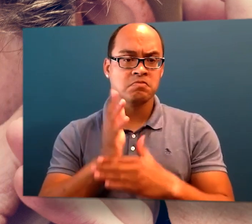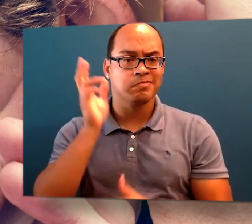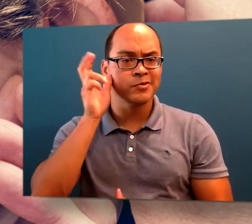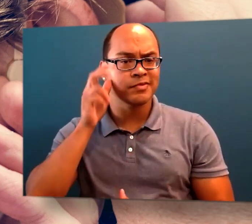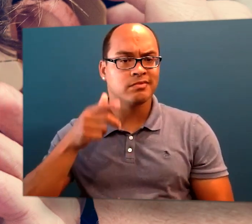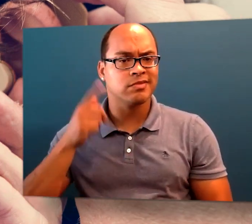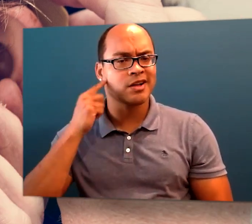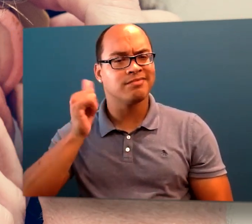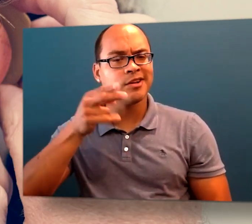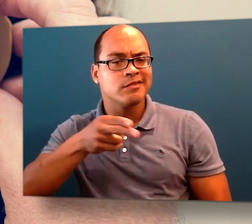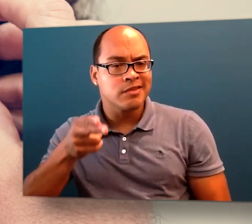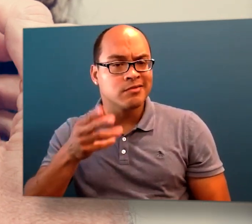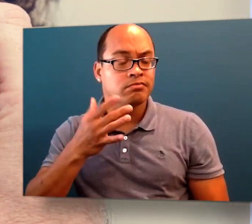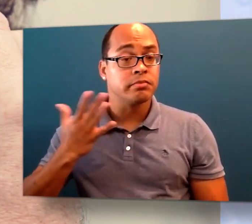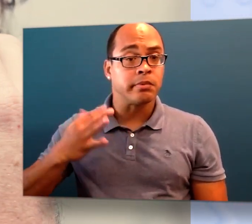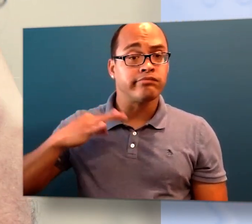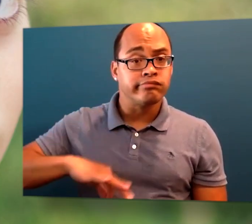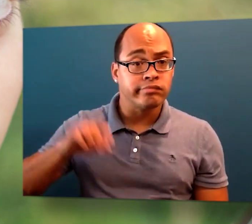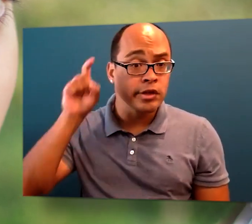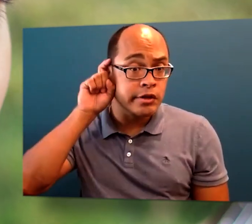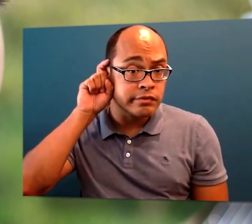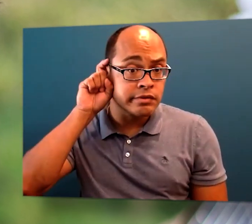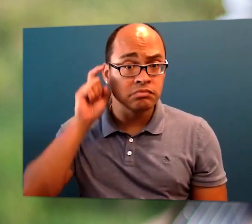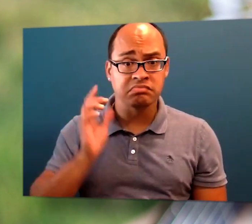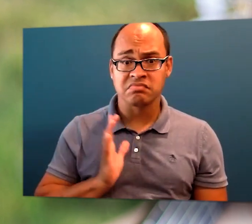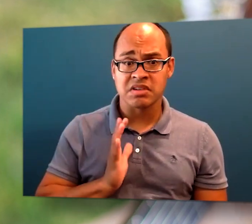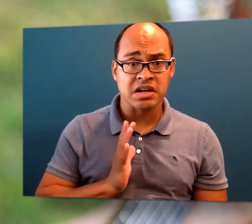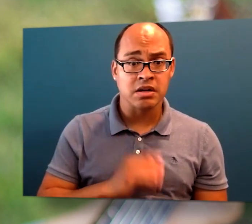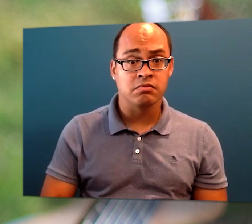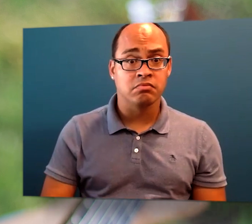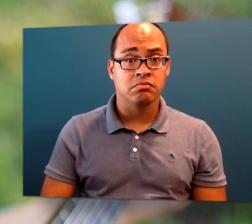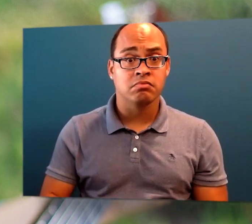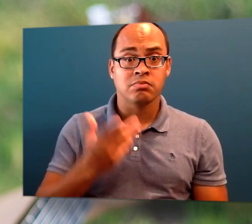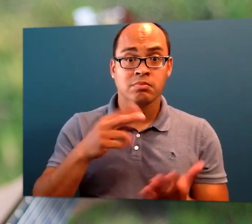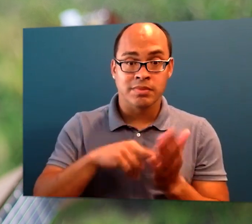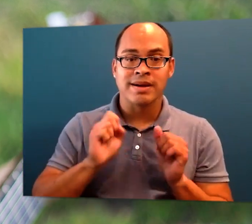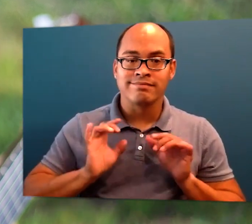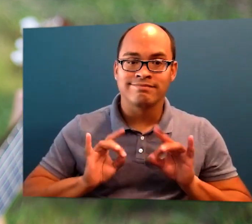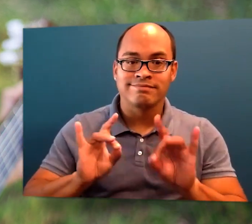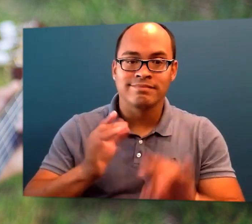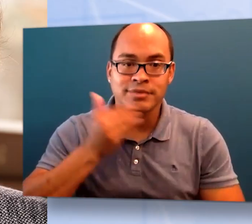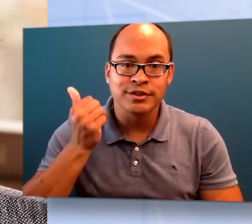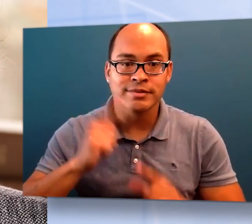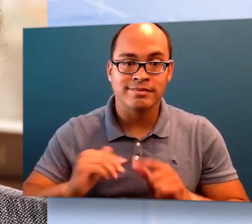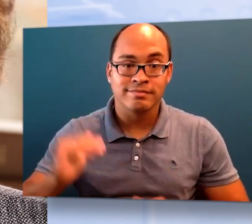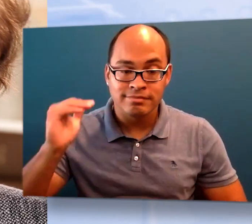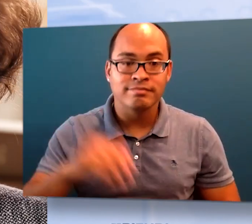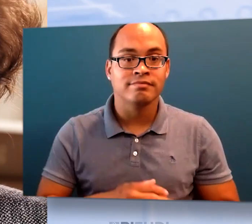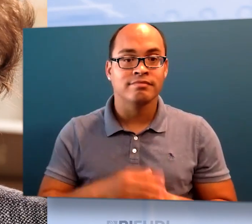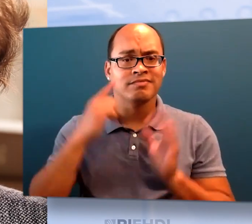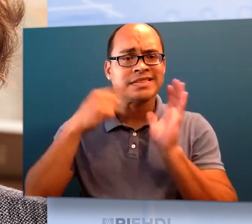Why is that? Because you're actually learning language, and if you're an adult and you're trying to learn Russian or Chinese and